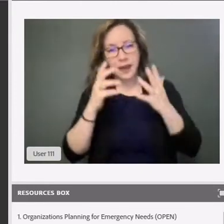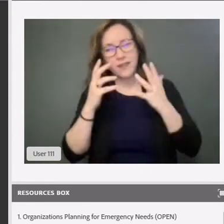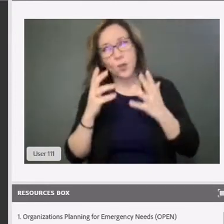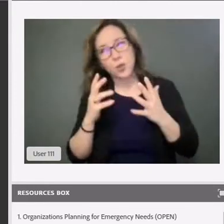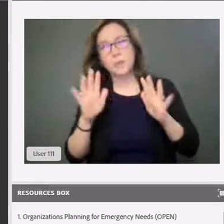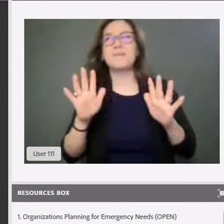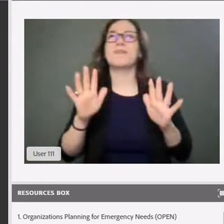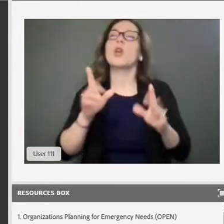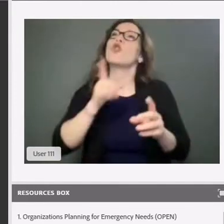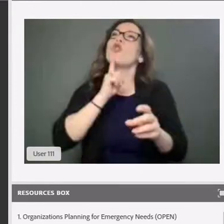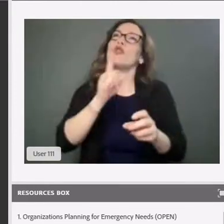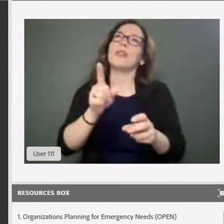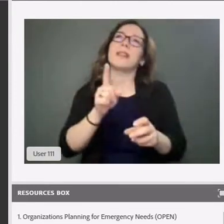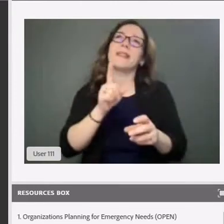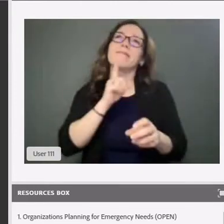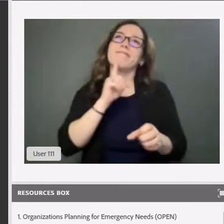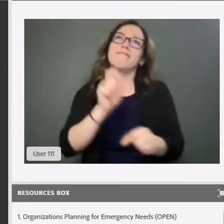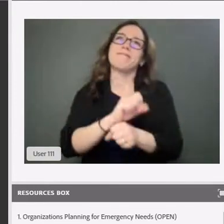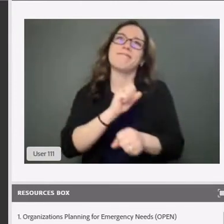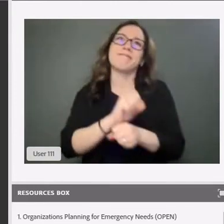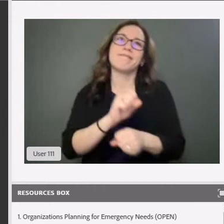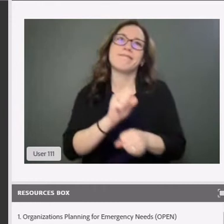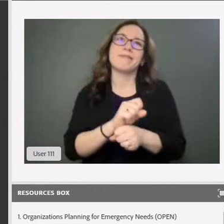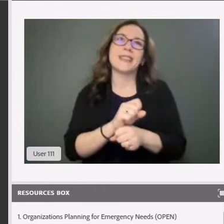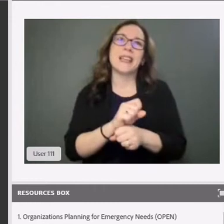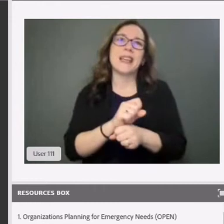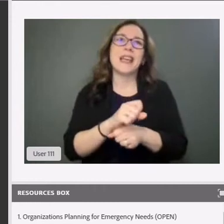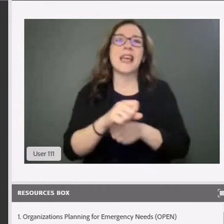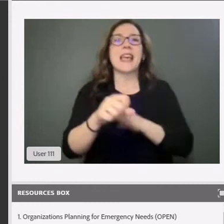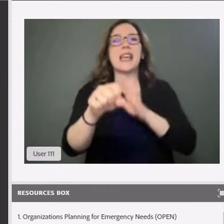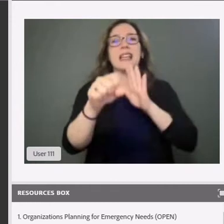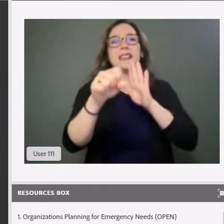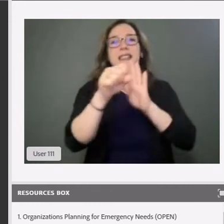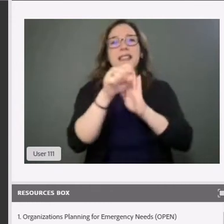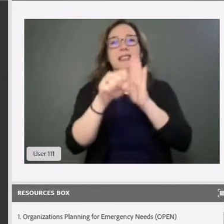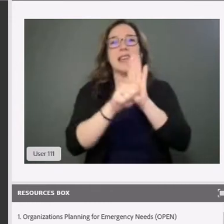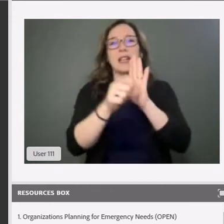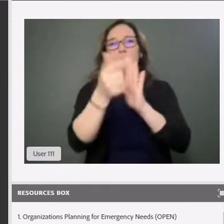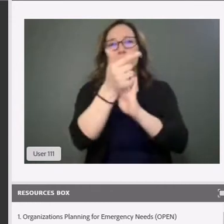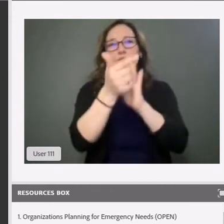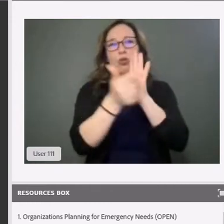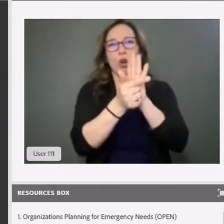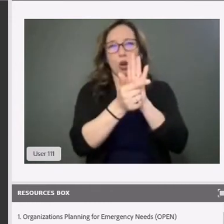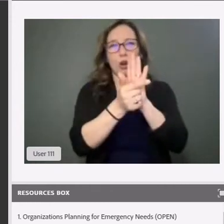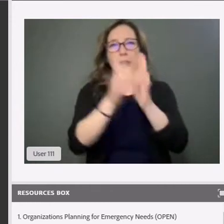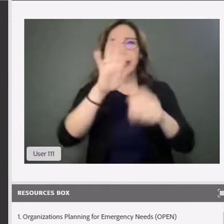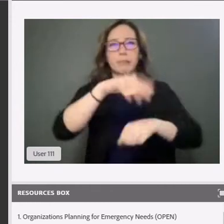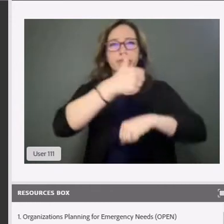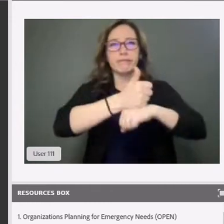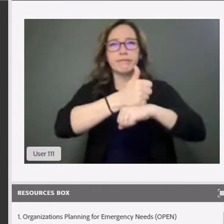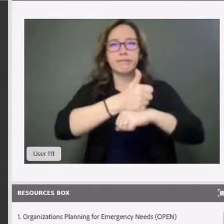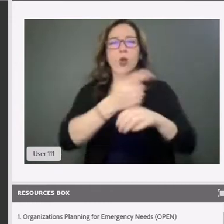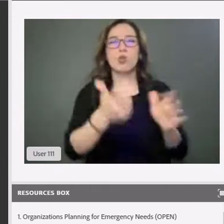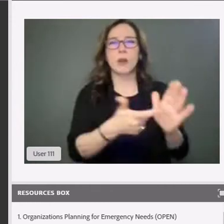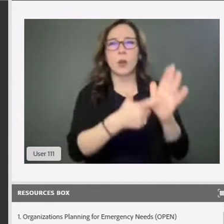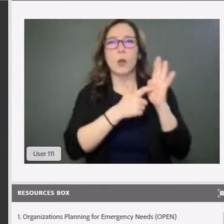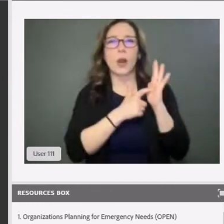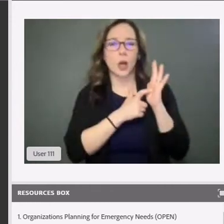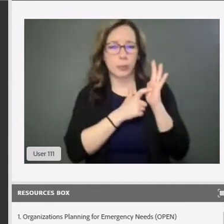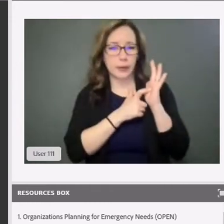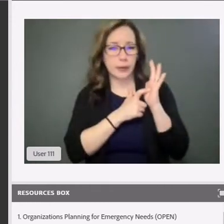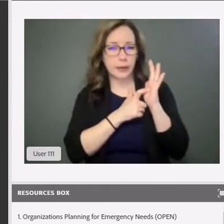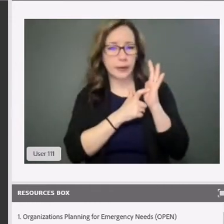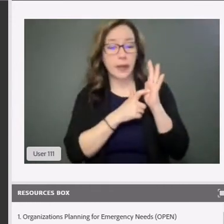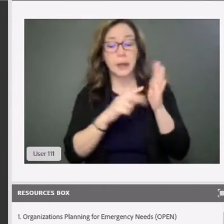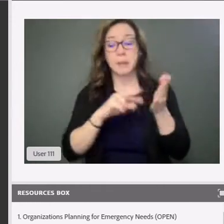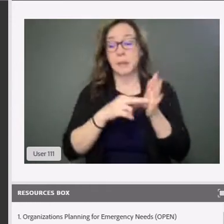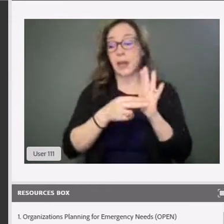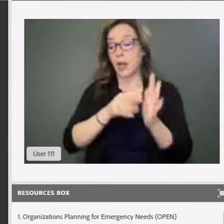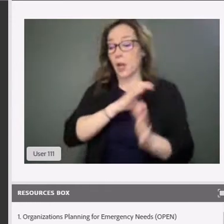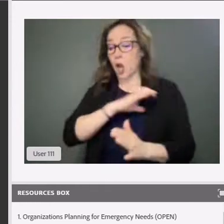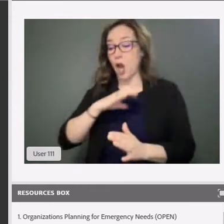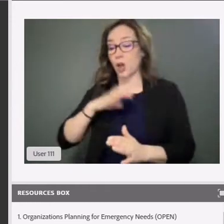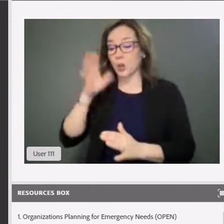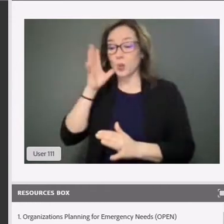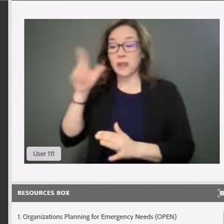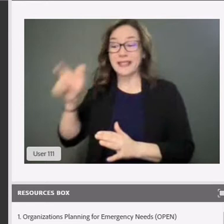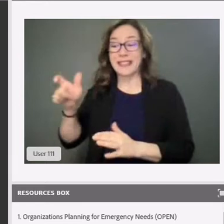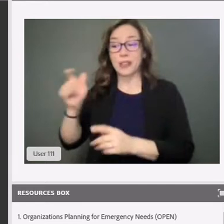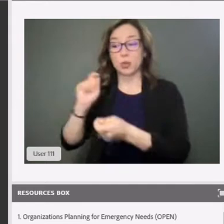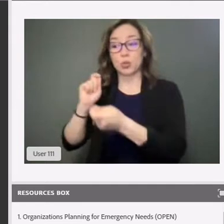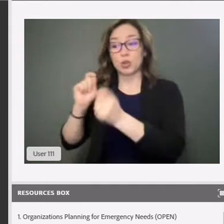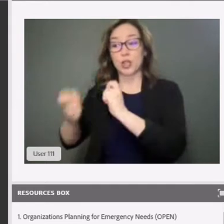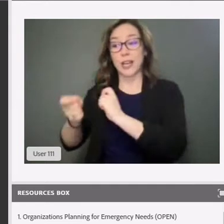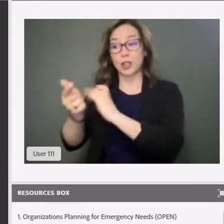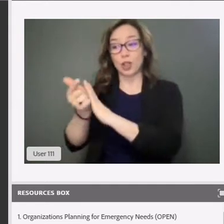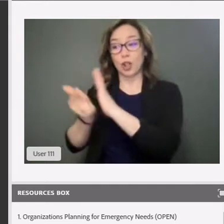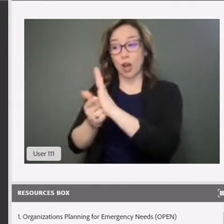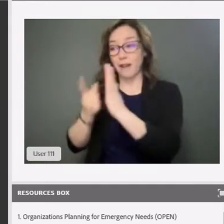the reality is it is a statutory requirement for this grant. That means that Congress would need to change the law for us to alter